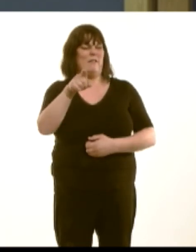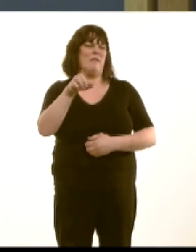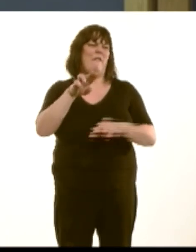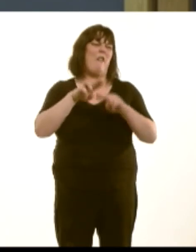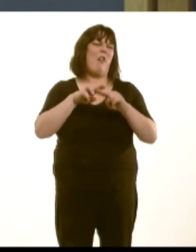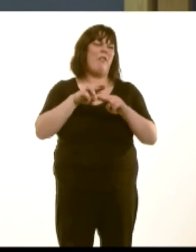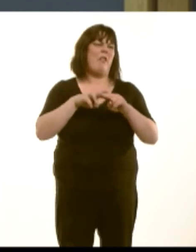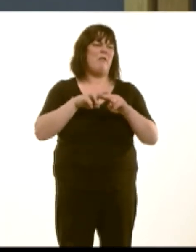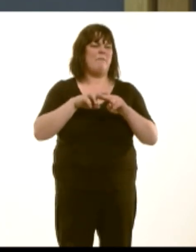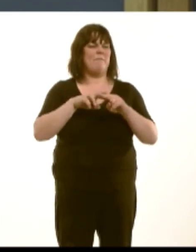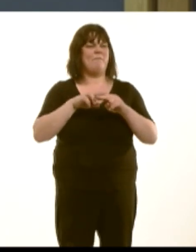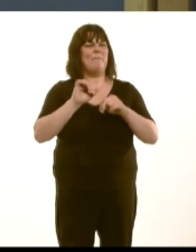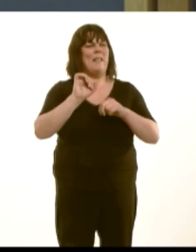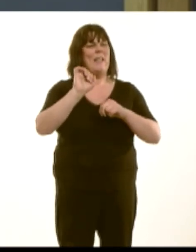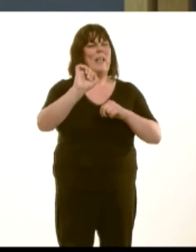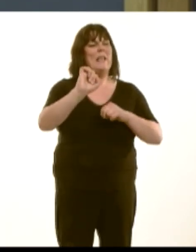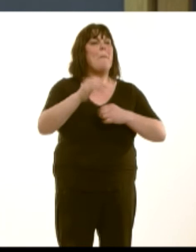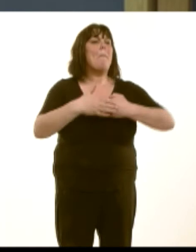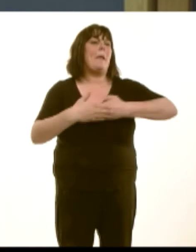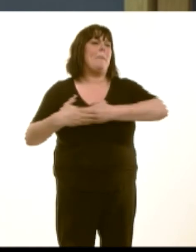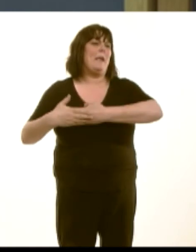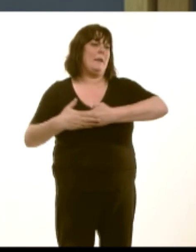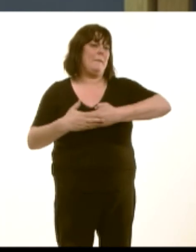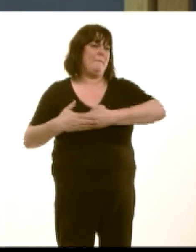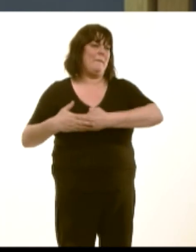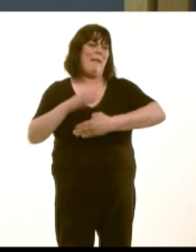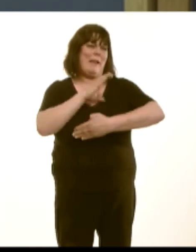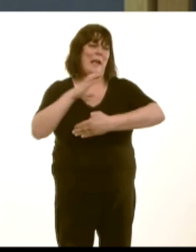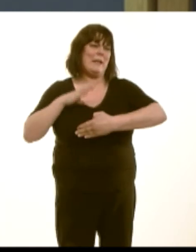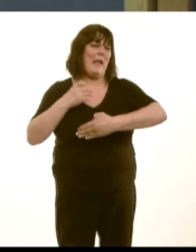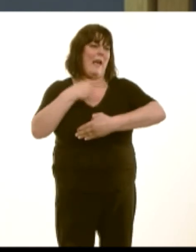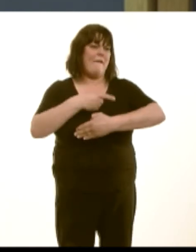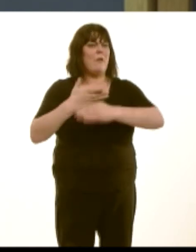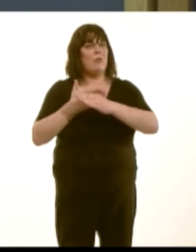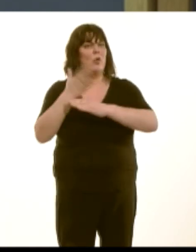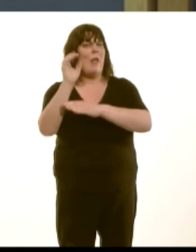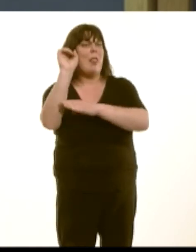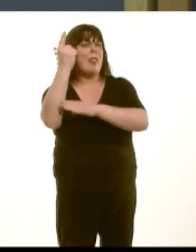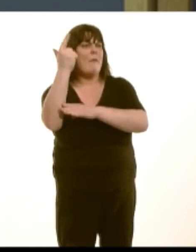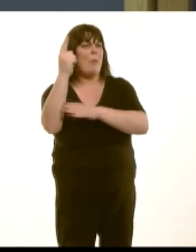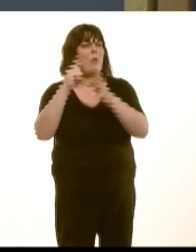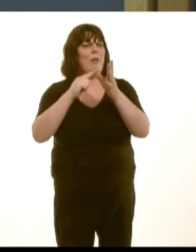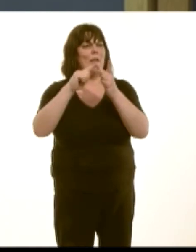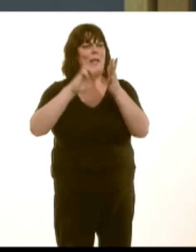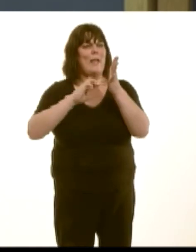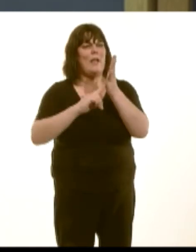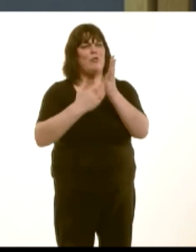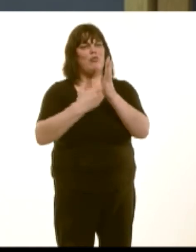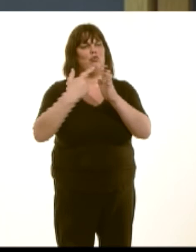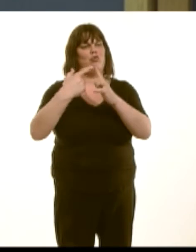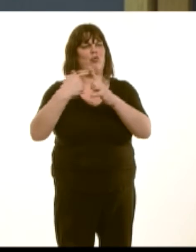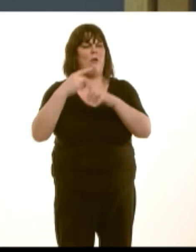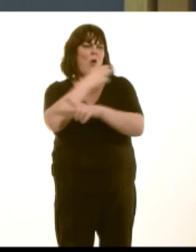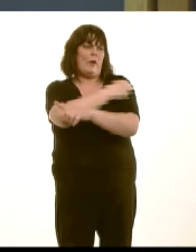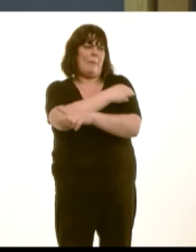baby who is being cared for by a cancer specialist at Aintree Hospital in Liverpool, and it's that specialist that